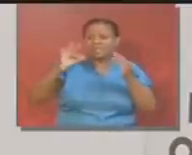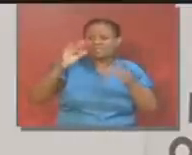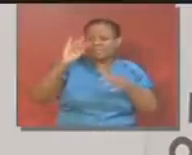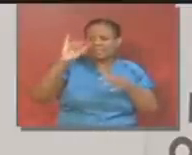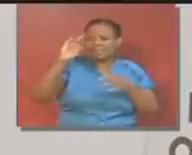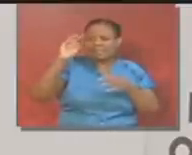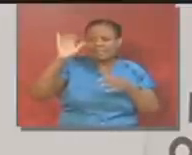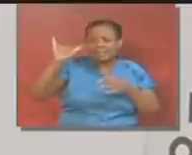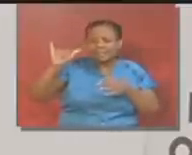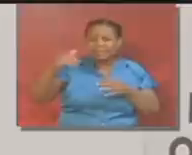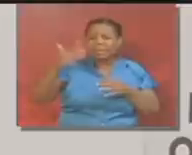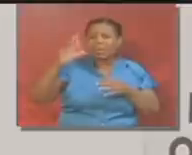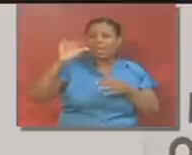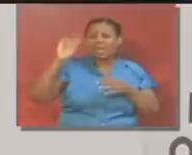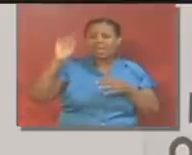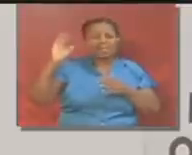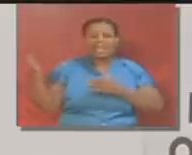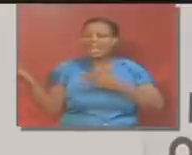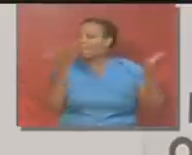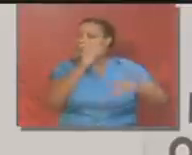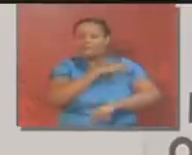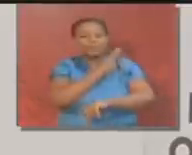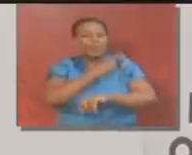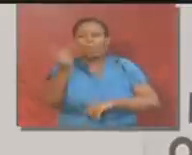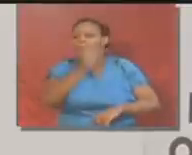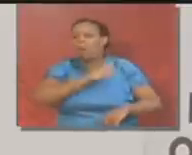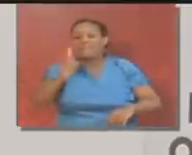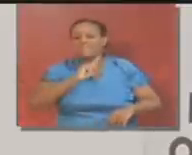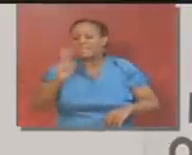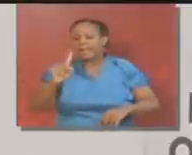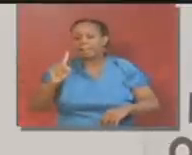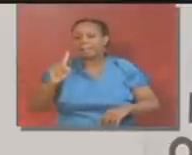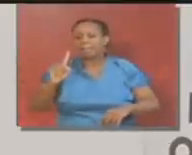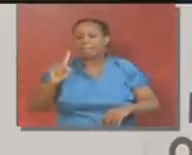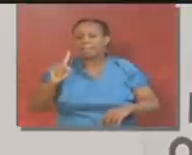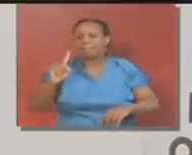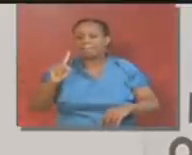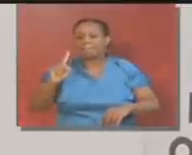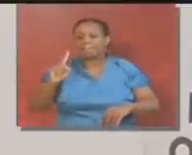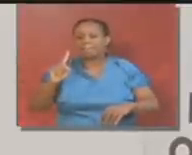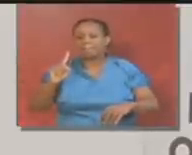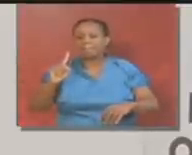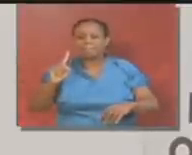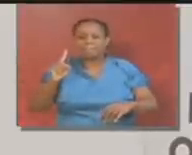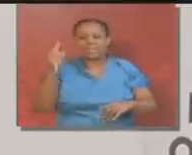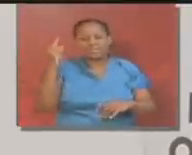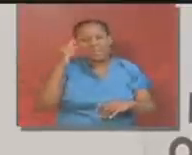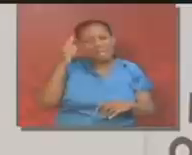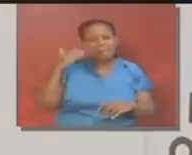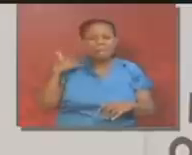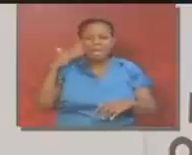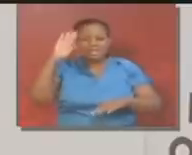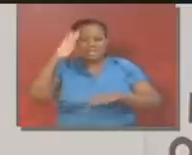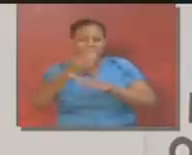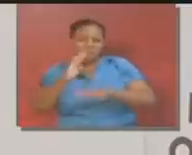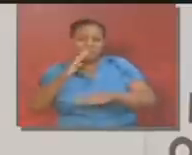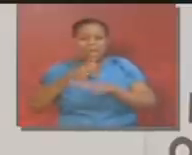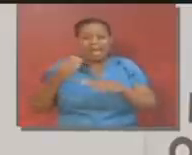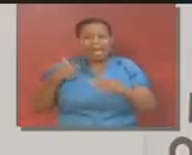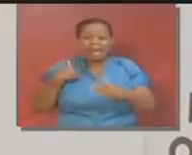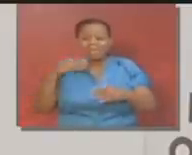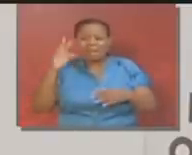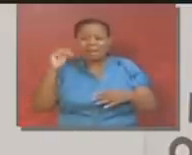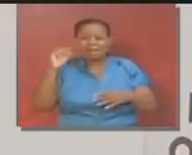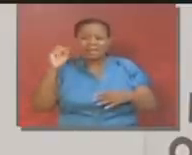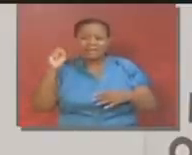up when you present to them to acknowledge that this might be missy and I want to make sure I refer that child right away or I